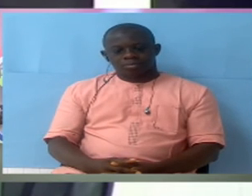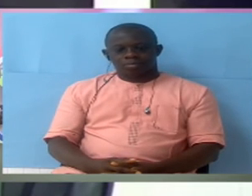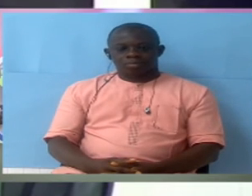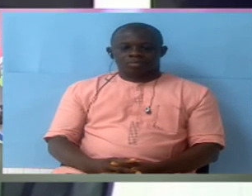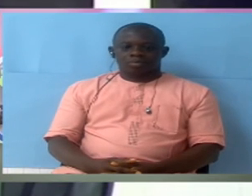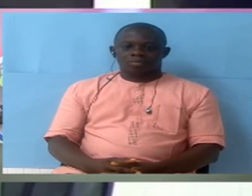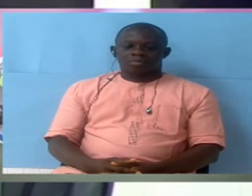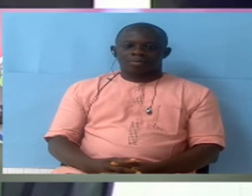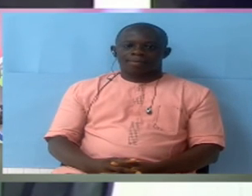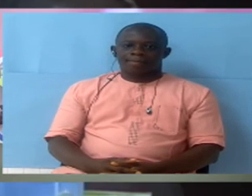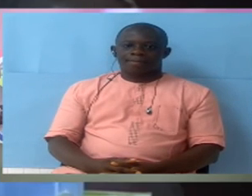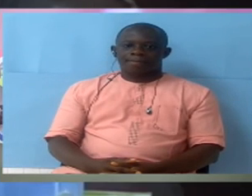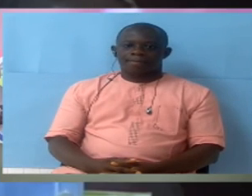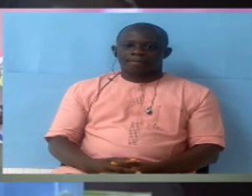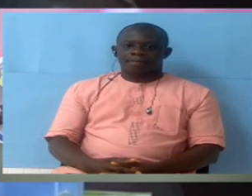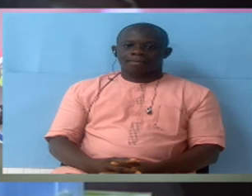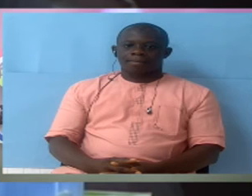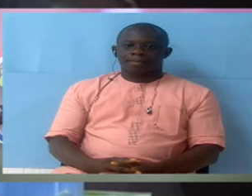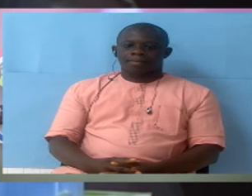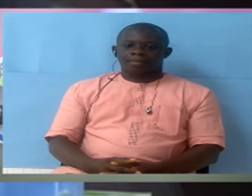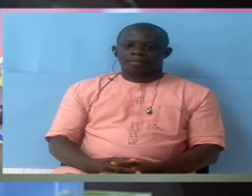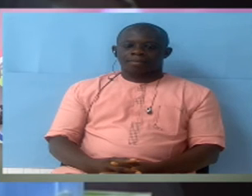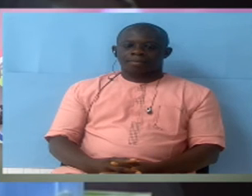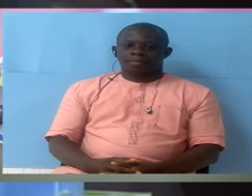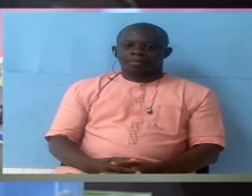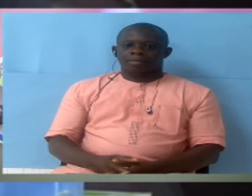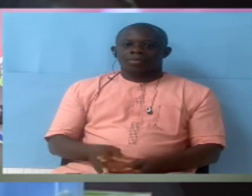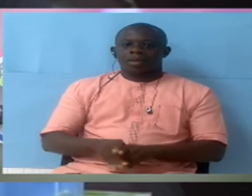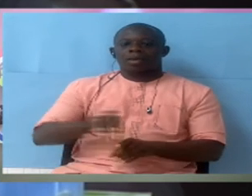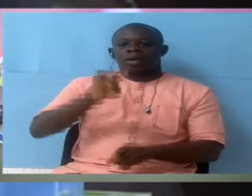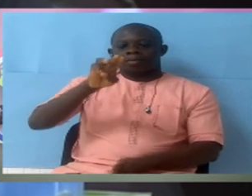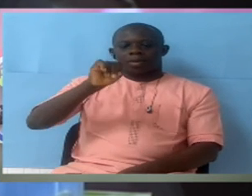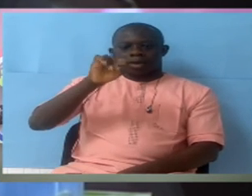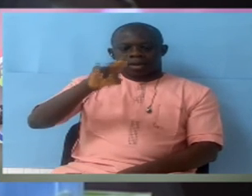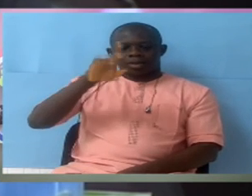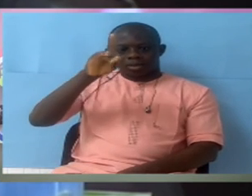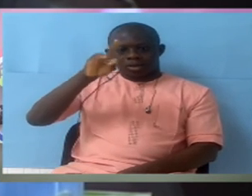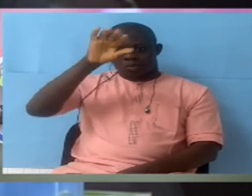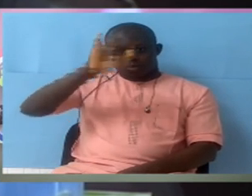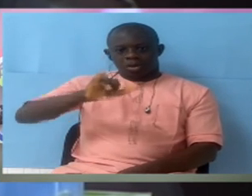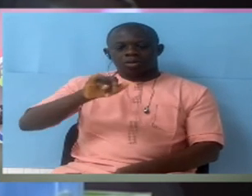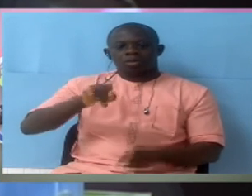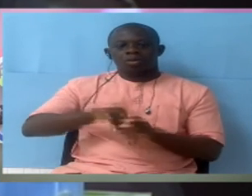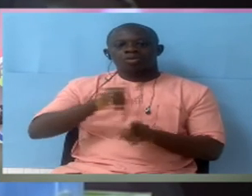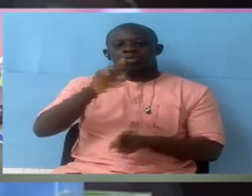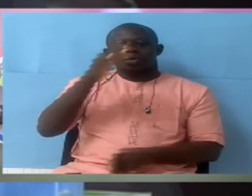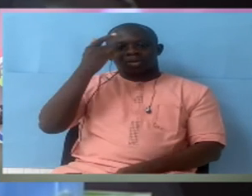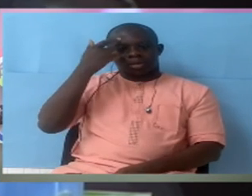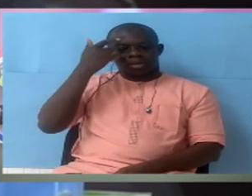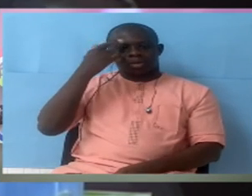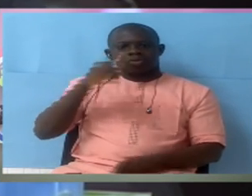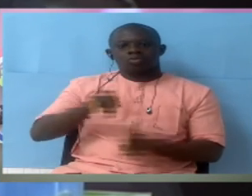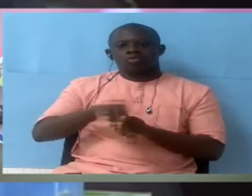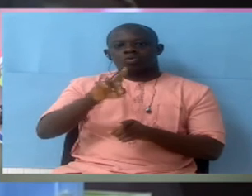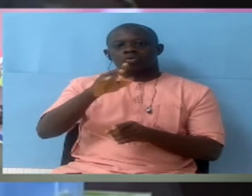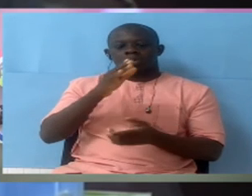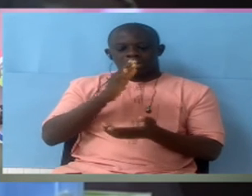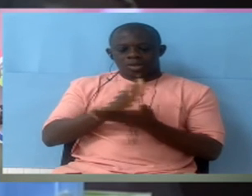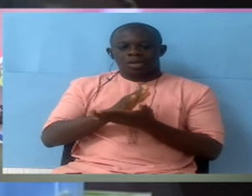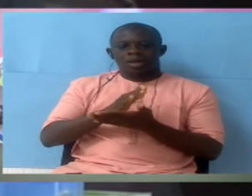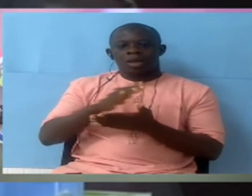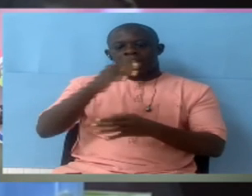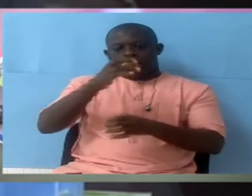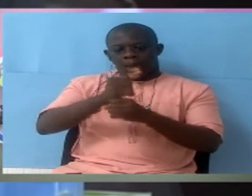CDF. Lieutenant Colonel Mendy, you seem to have served your